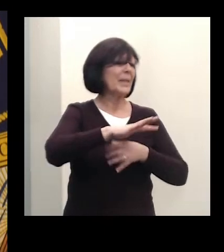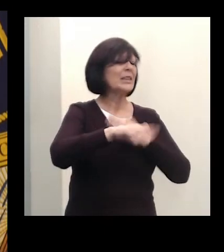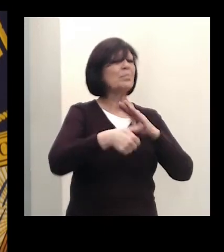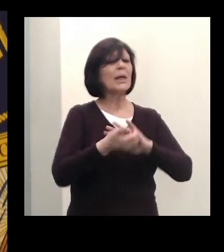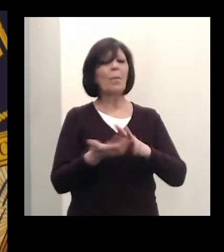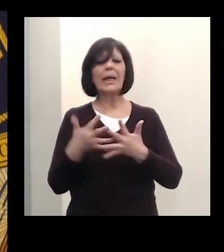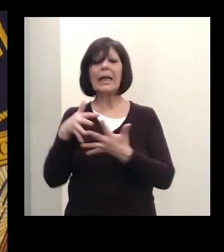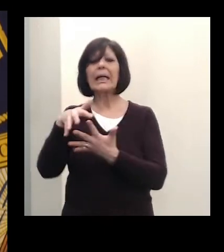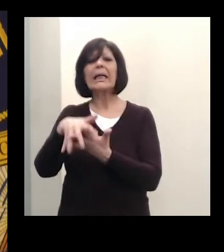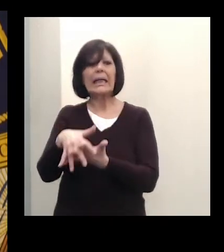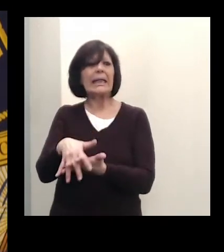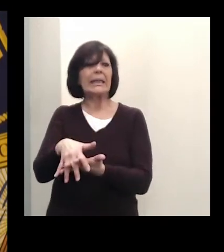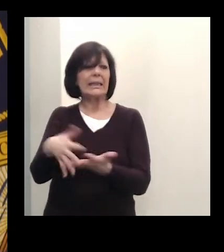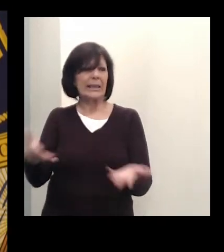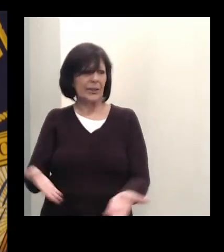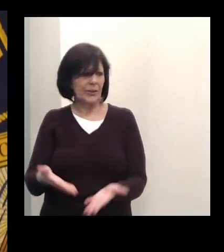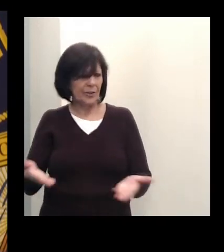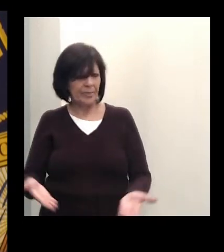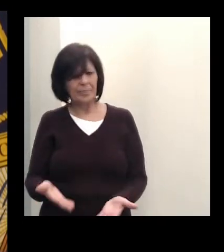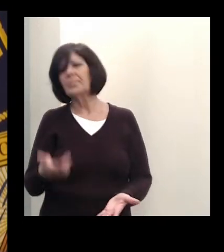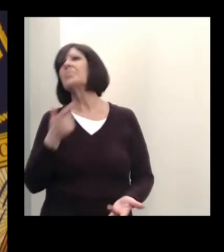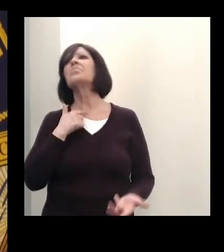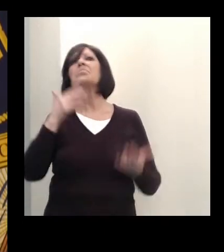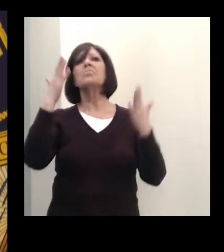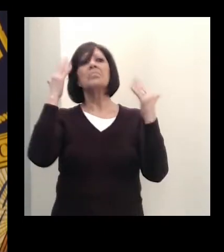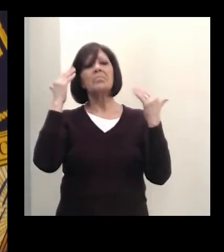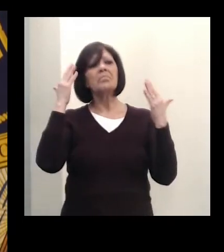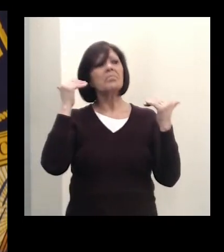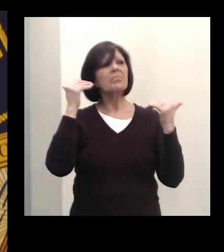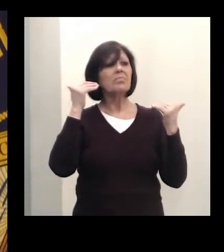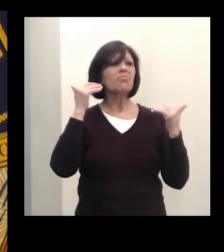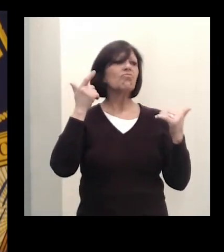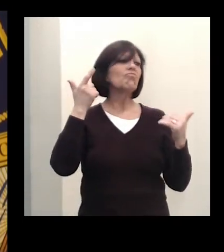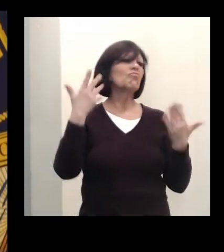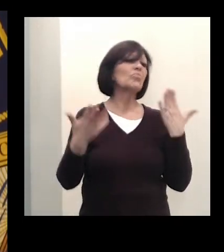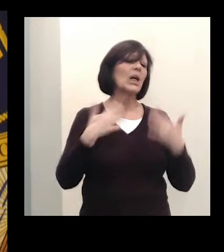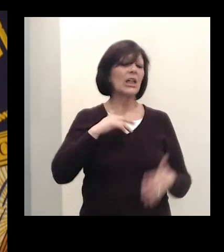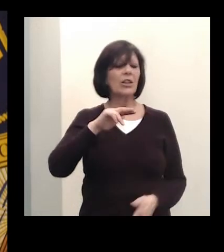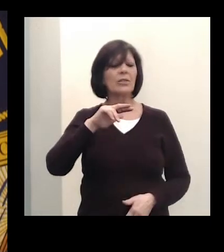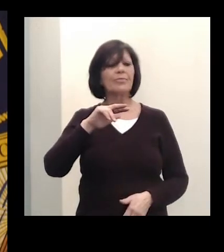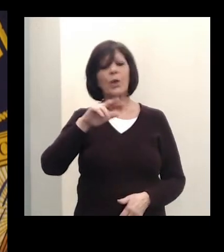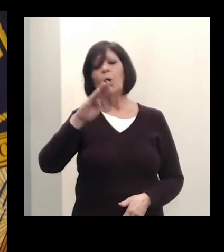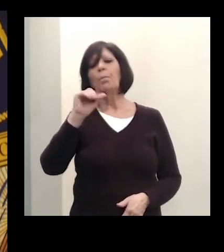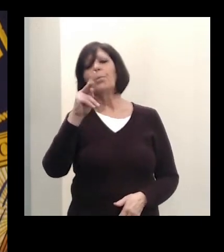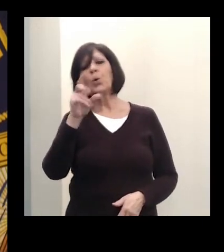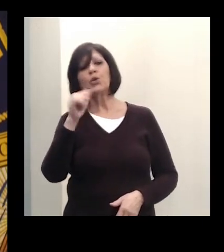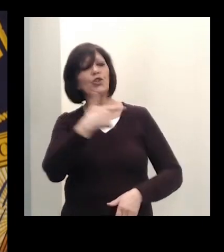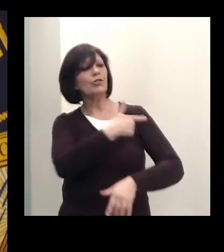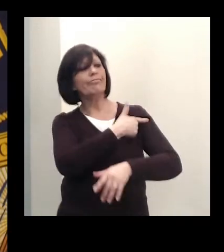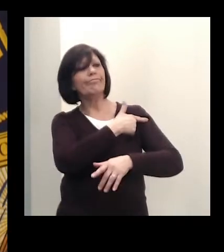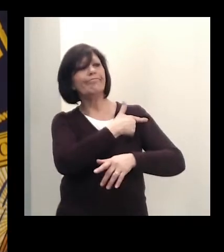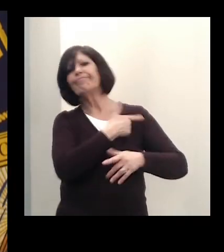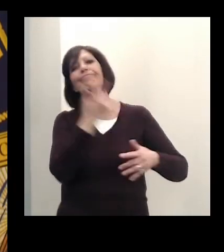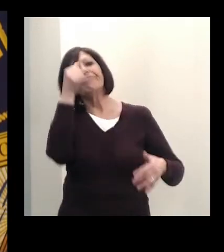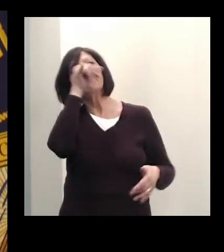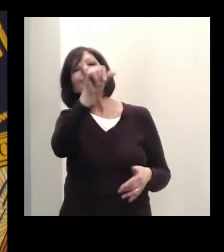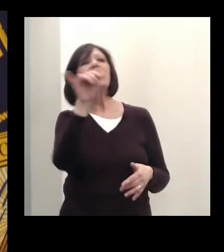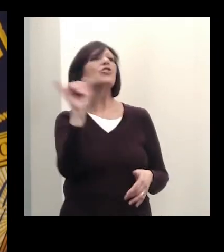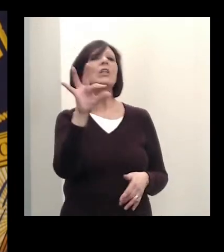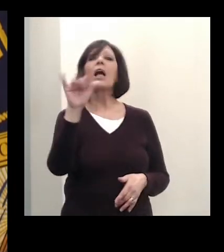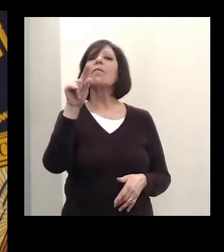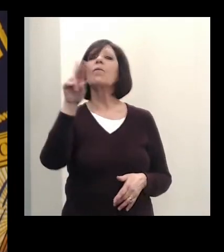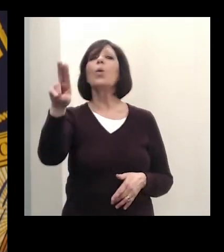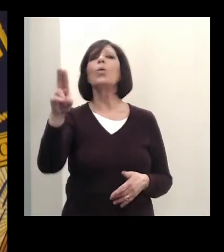expect on an annual basis we'll be having to get a booster shot, just like we have to get a booster shot for the flu on an annual